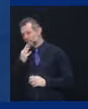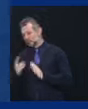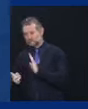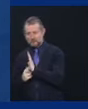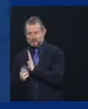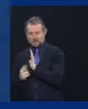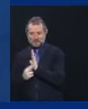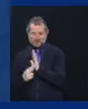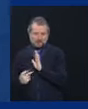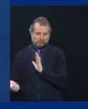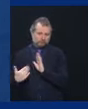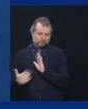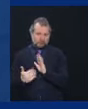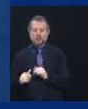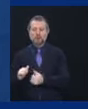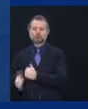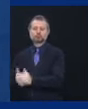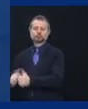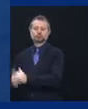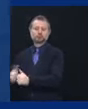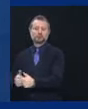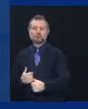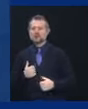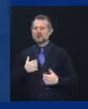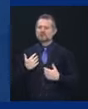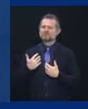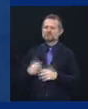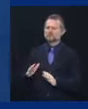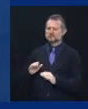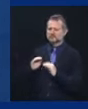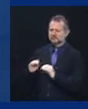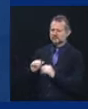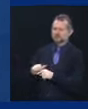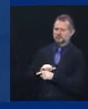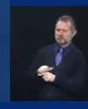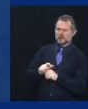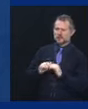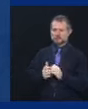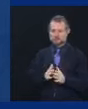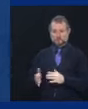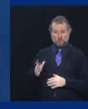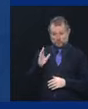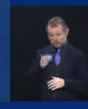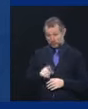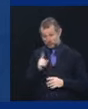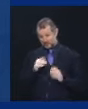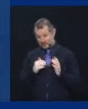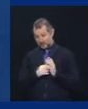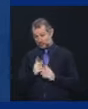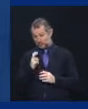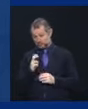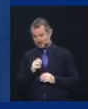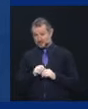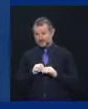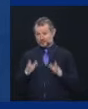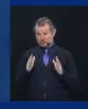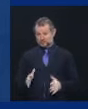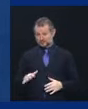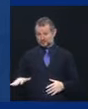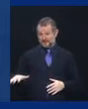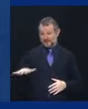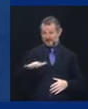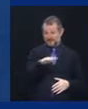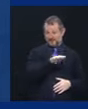have prepared to come online. Frankly, the 1,200 distributors are